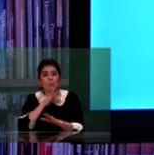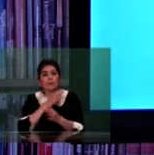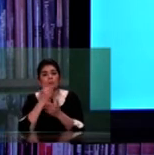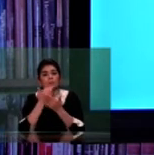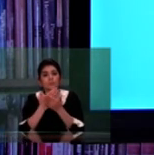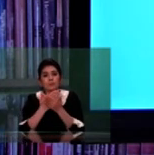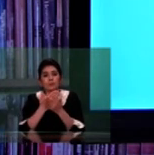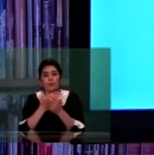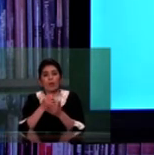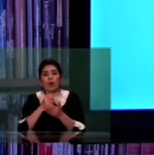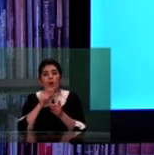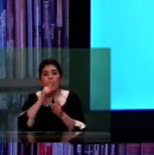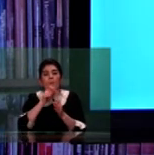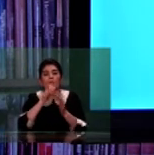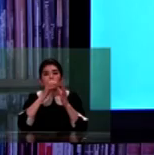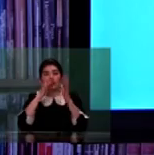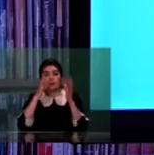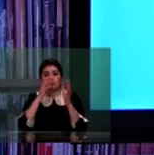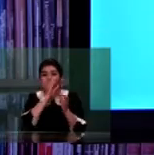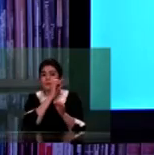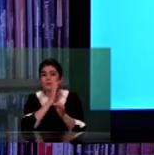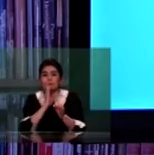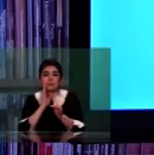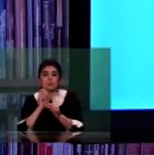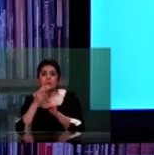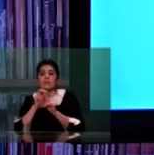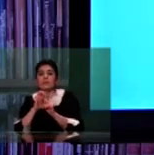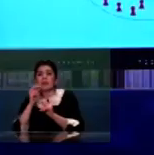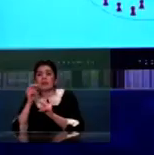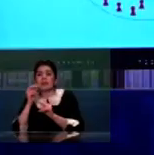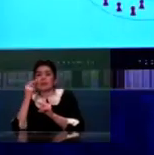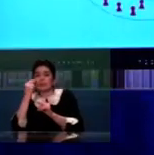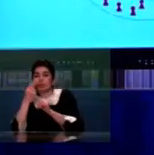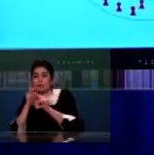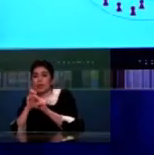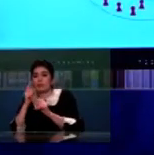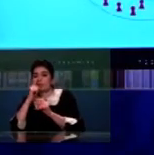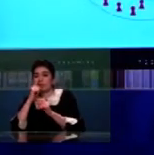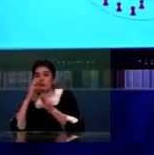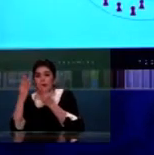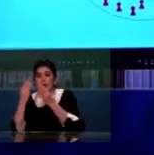qarang, bosh to'plamda ayollar va erkaklarning nisbati berilgan.